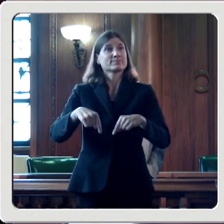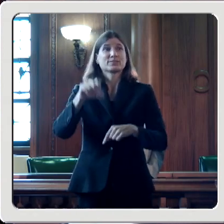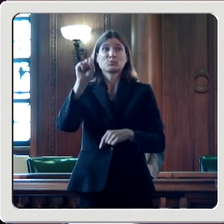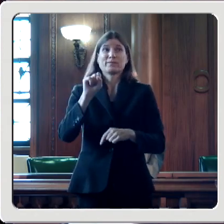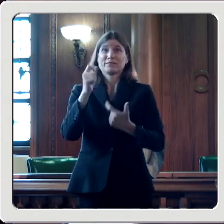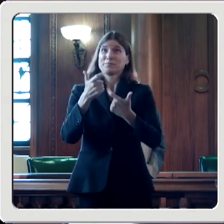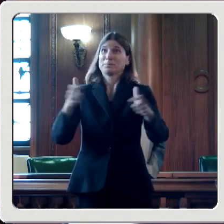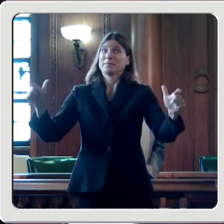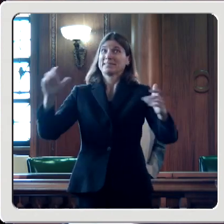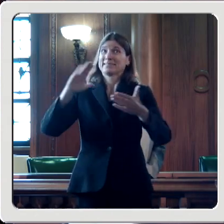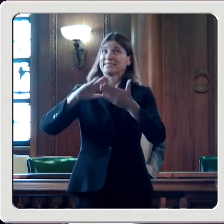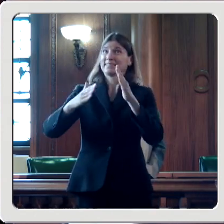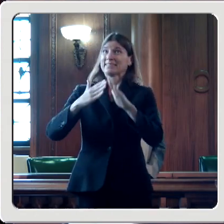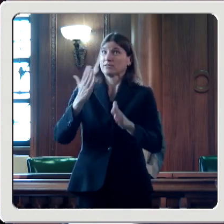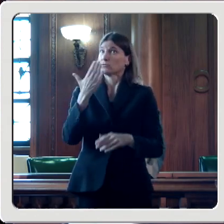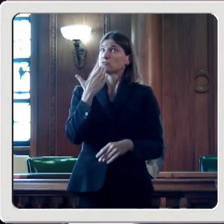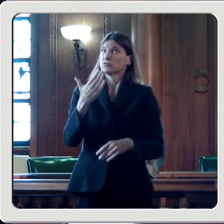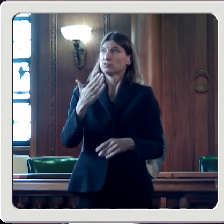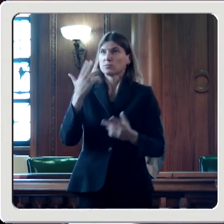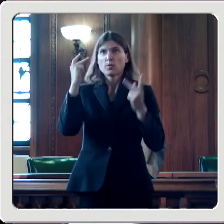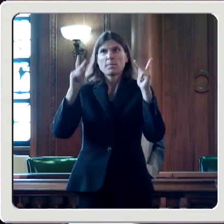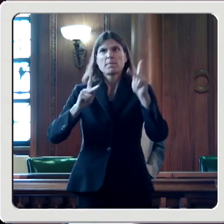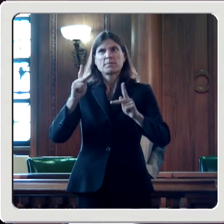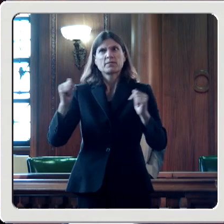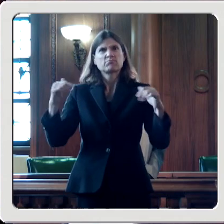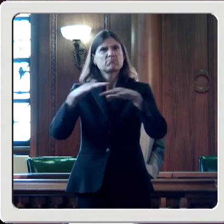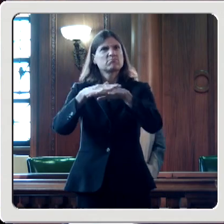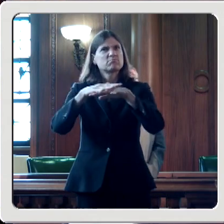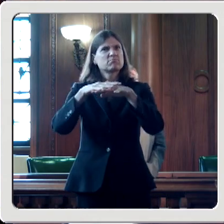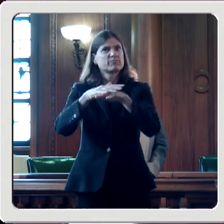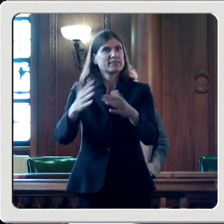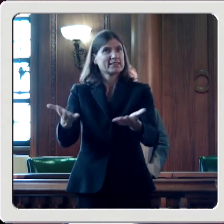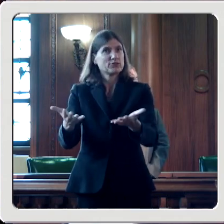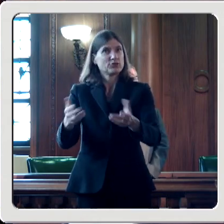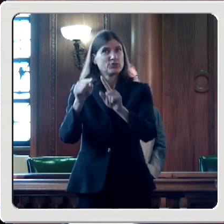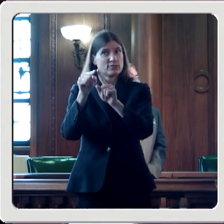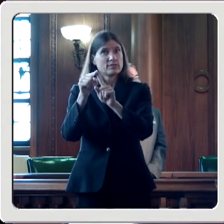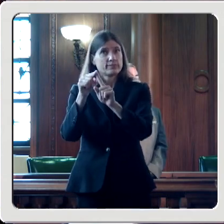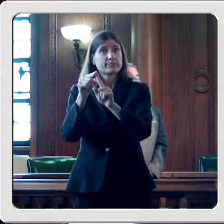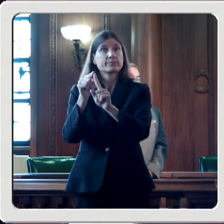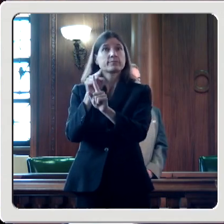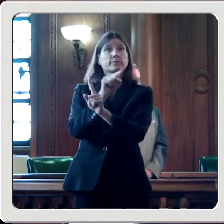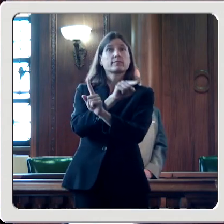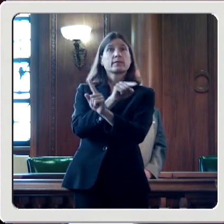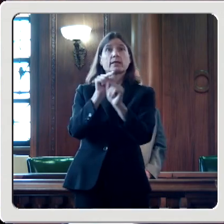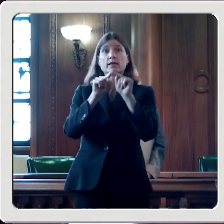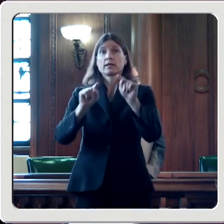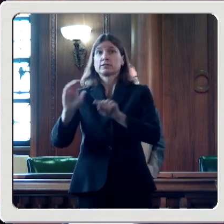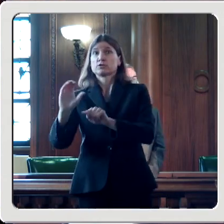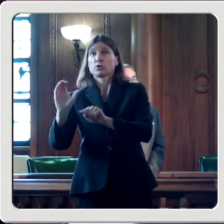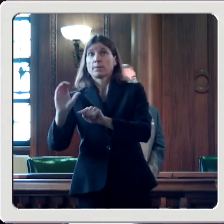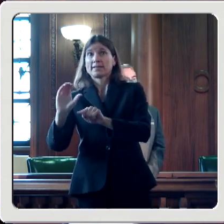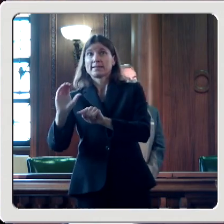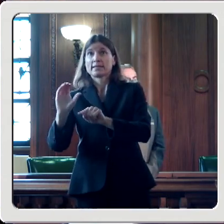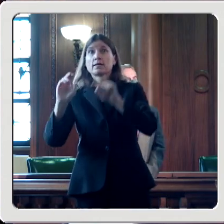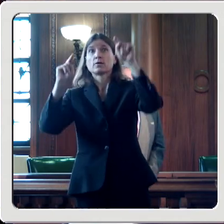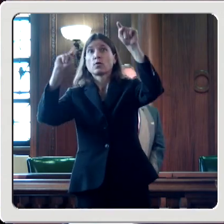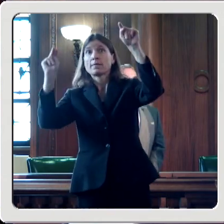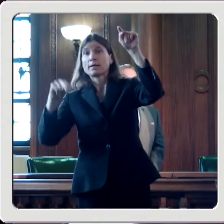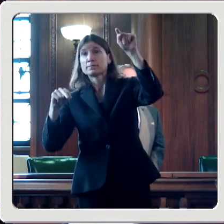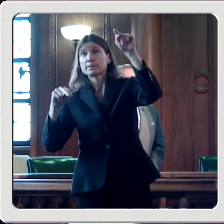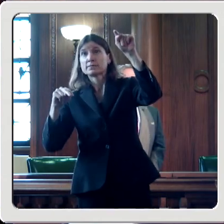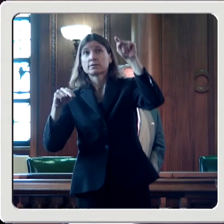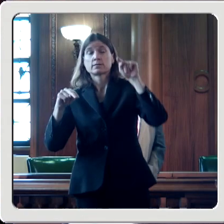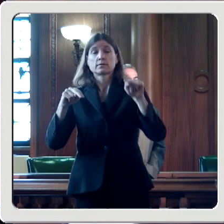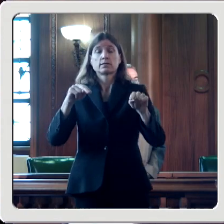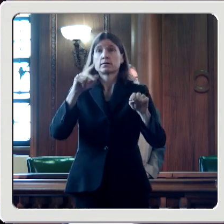cetera. Longmeadow, Chicopee, and Northampton had transitioned from yellow to green. Holyoke had transitioned from